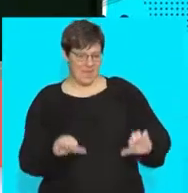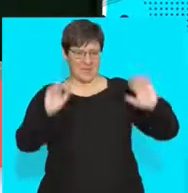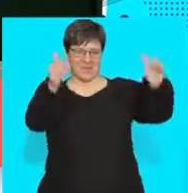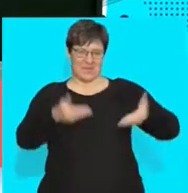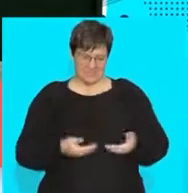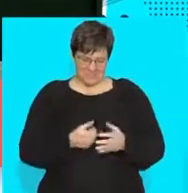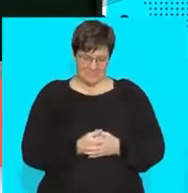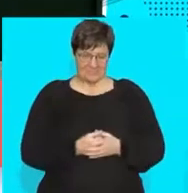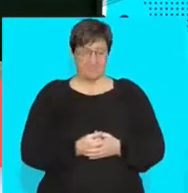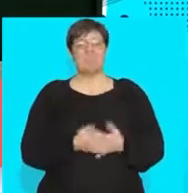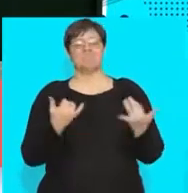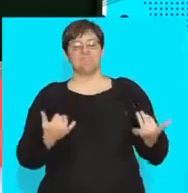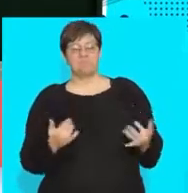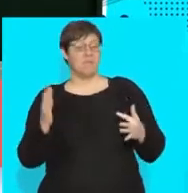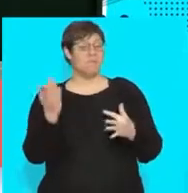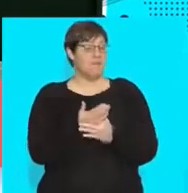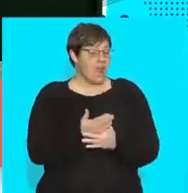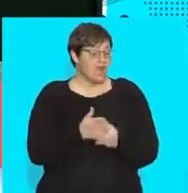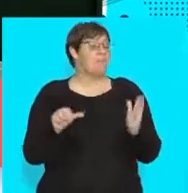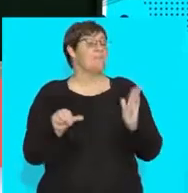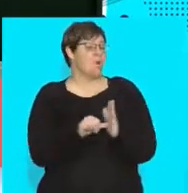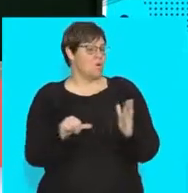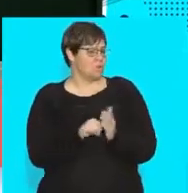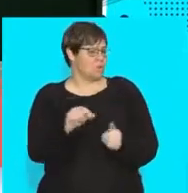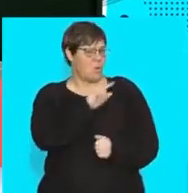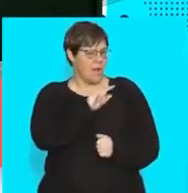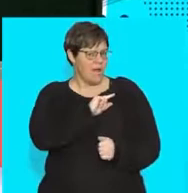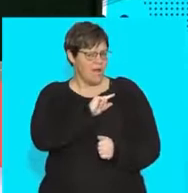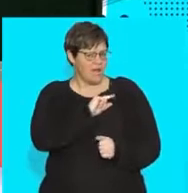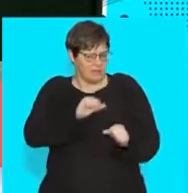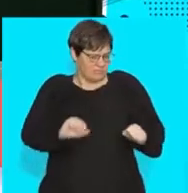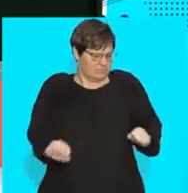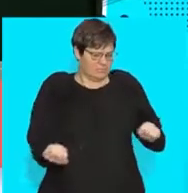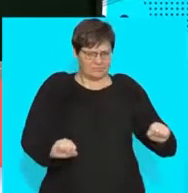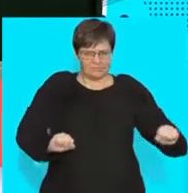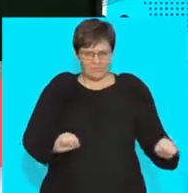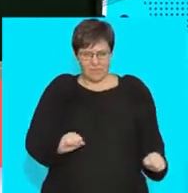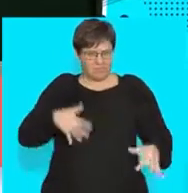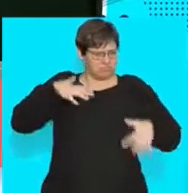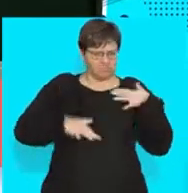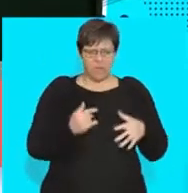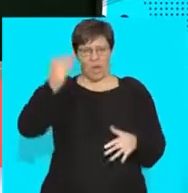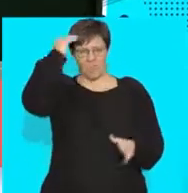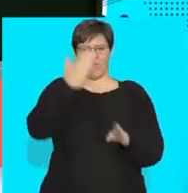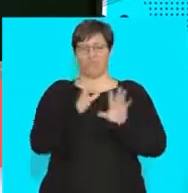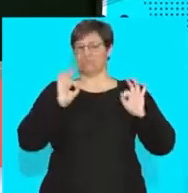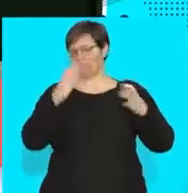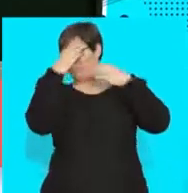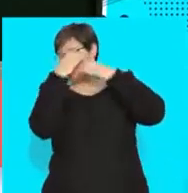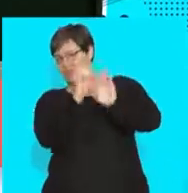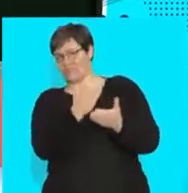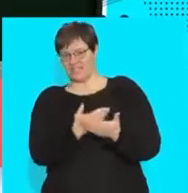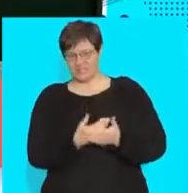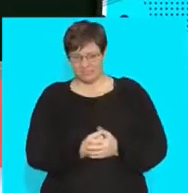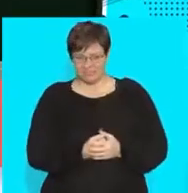Welcome back, Life Sciences. As I said, that break, really important, recharge, get the brain working again. We